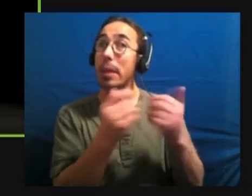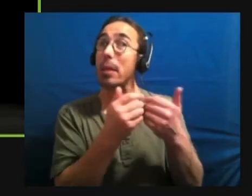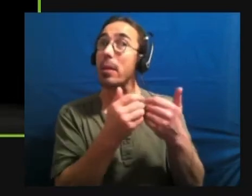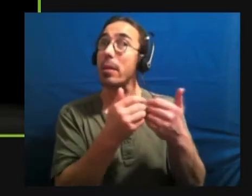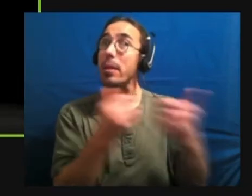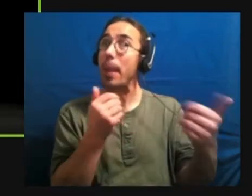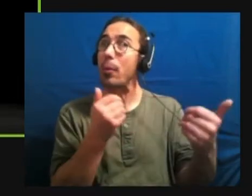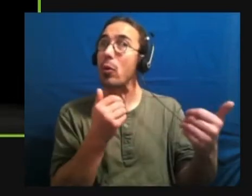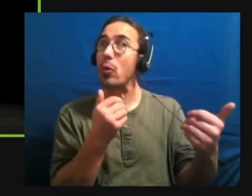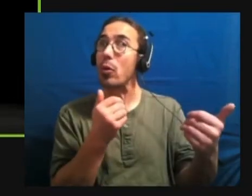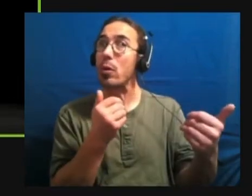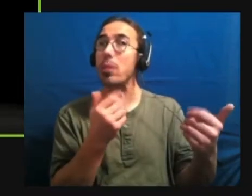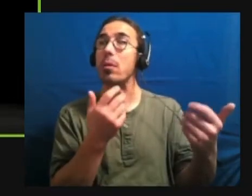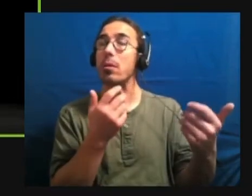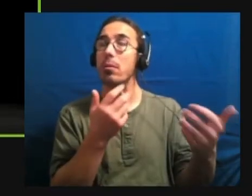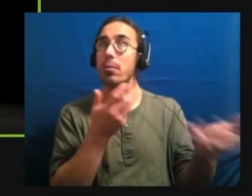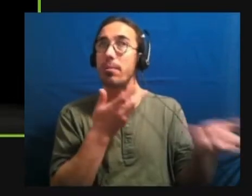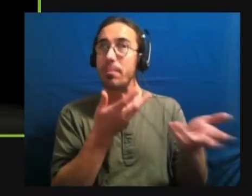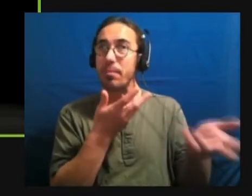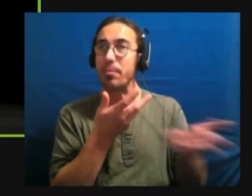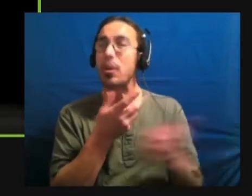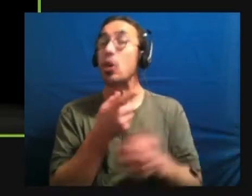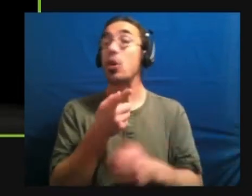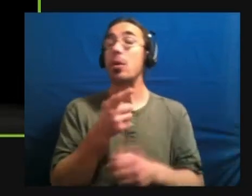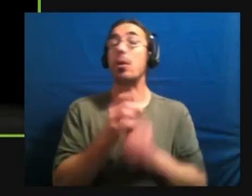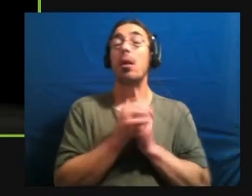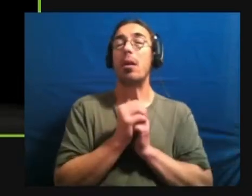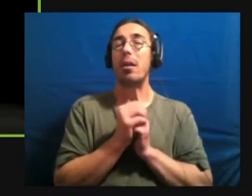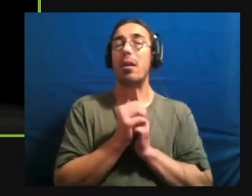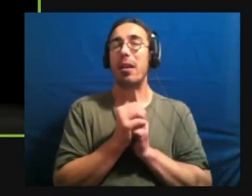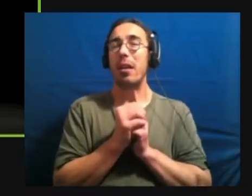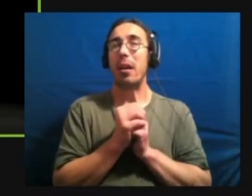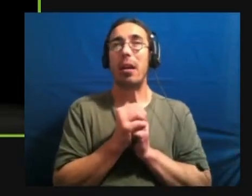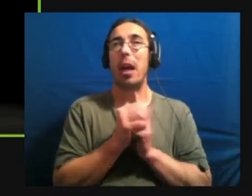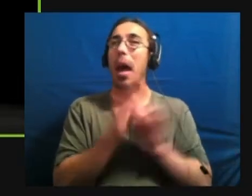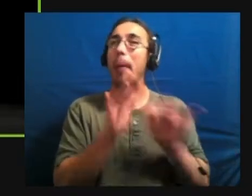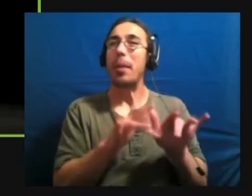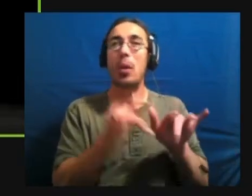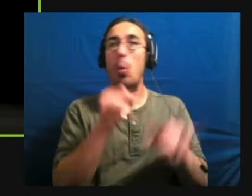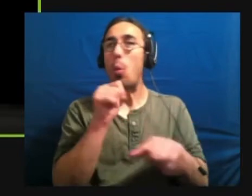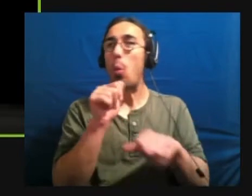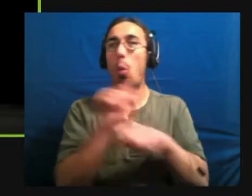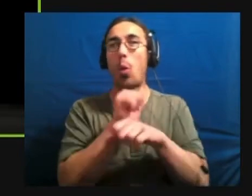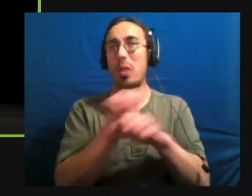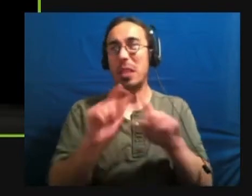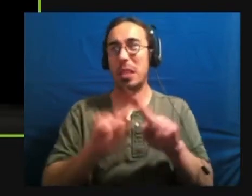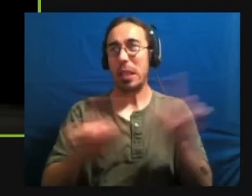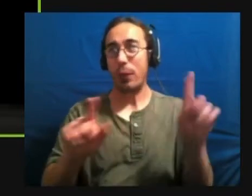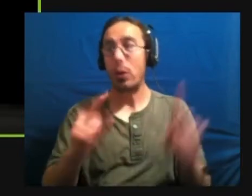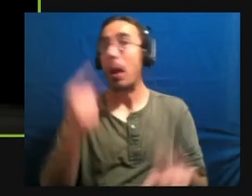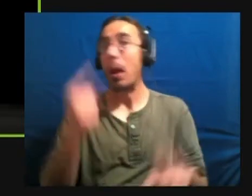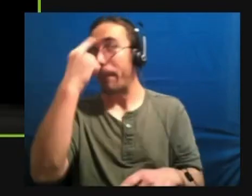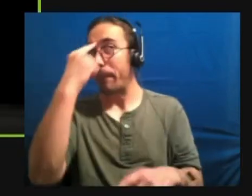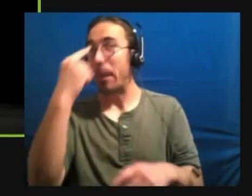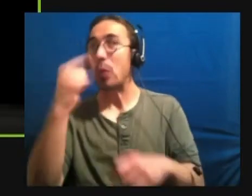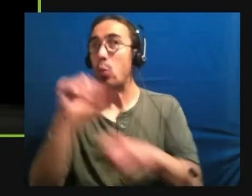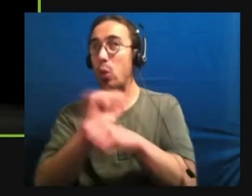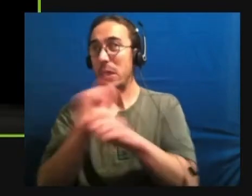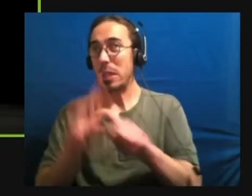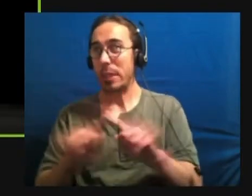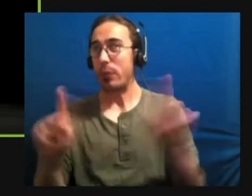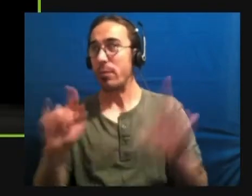not how empathy works. That's not how brains work. That's not humanity. So we're going to talk about